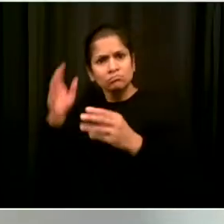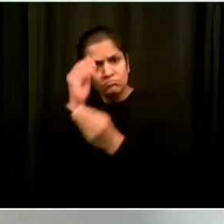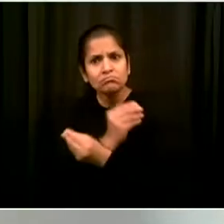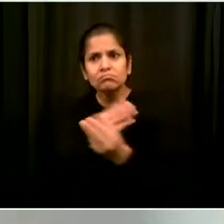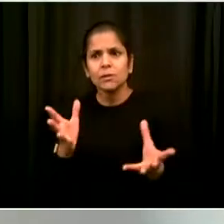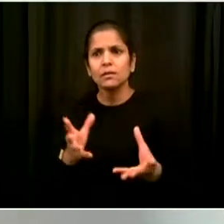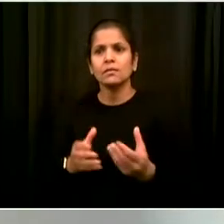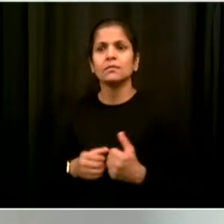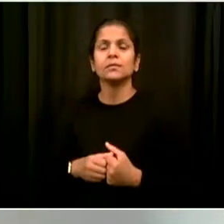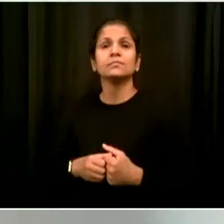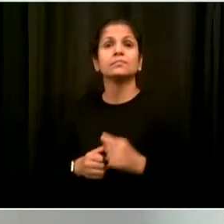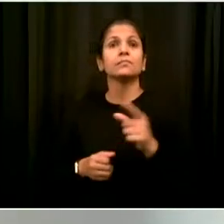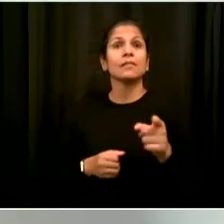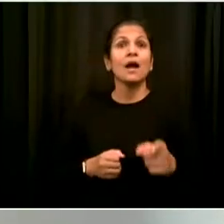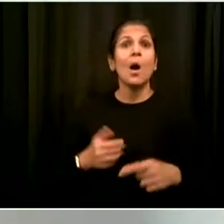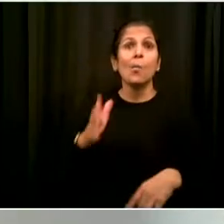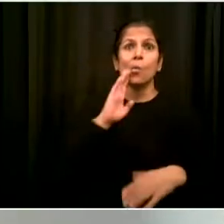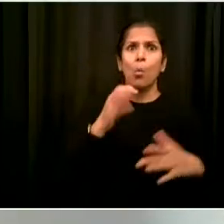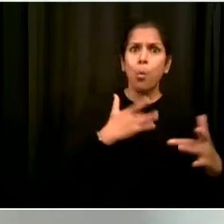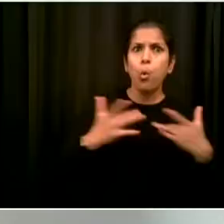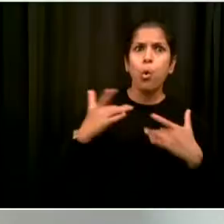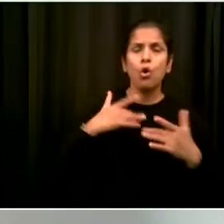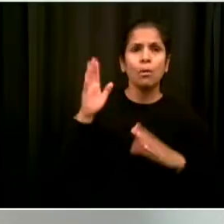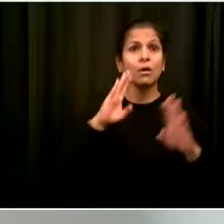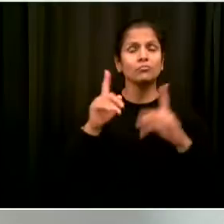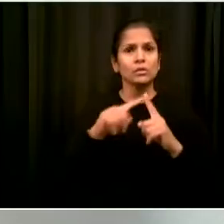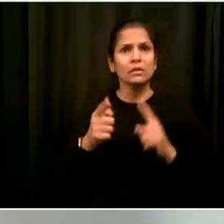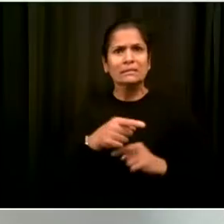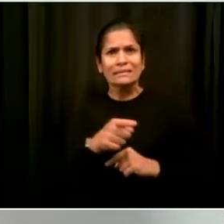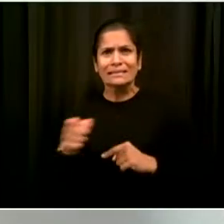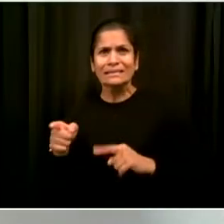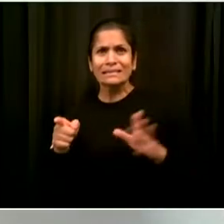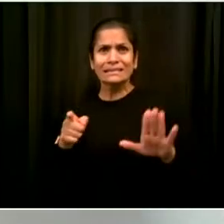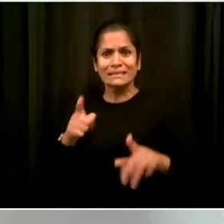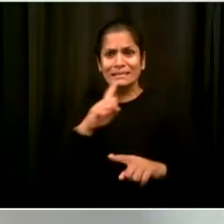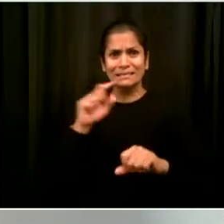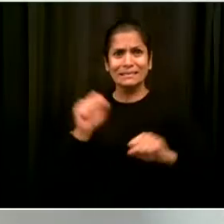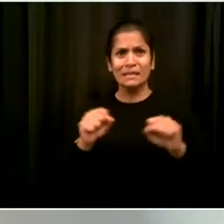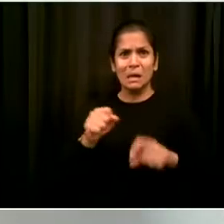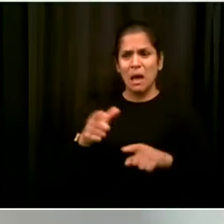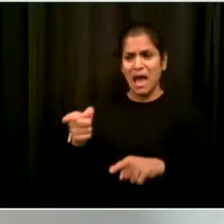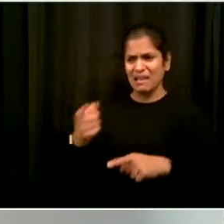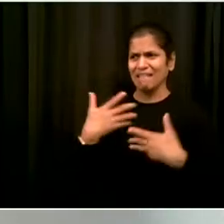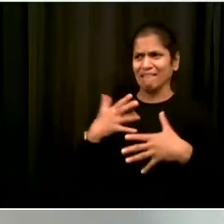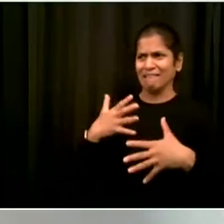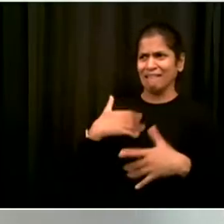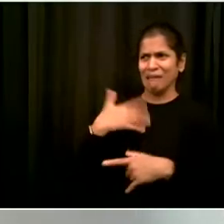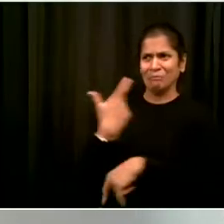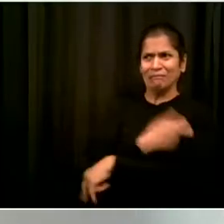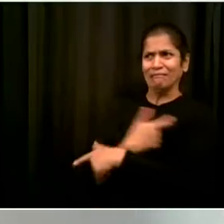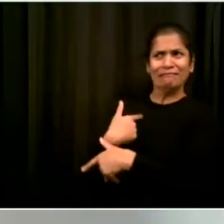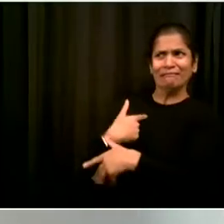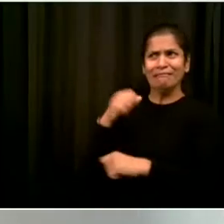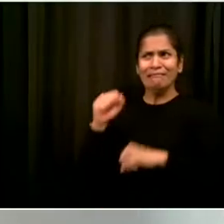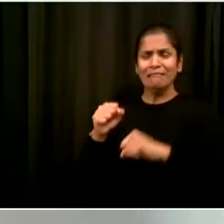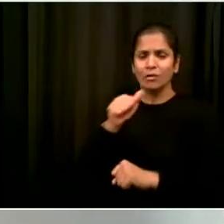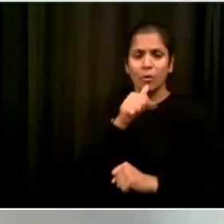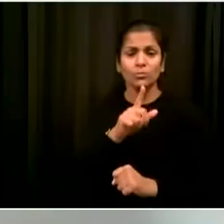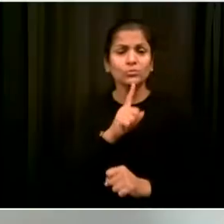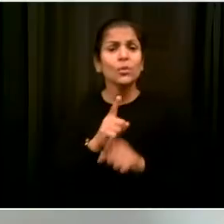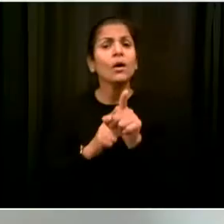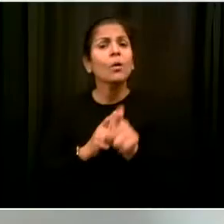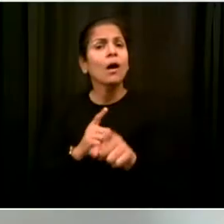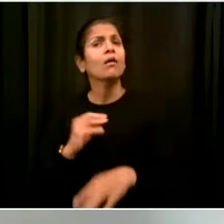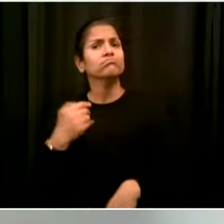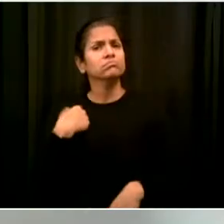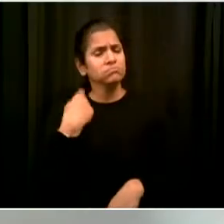we're absolutely sensitive to understand why people might want to believe that information. There is a long history of the medical system not serving